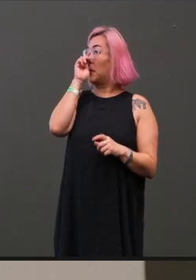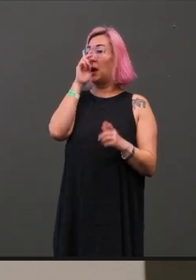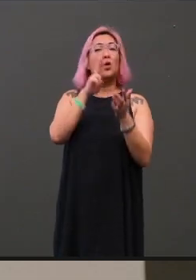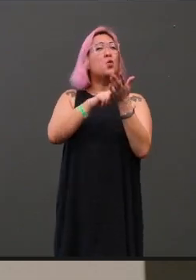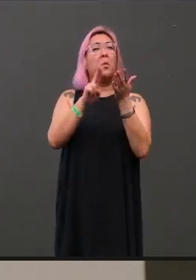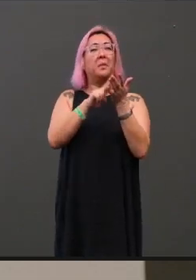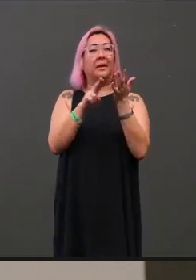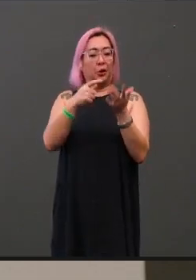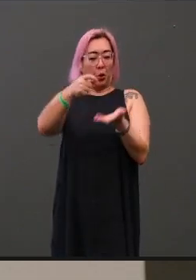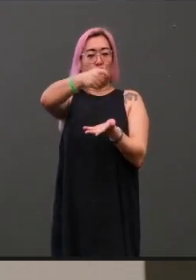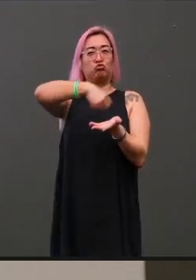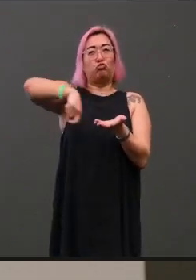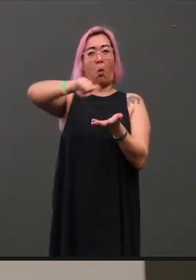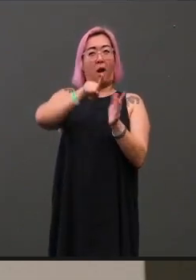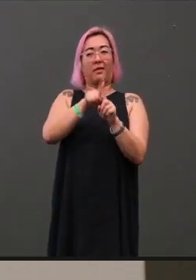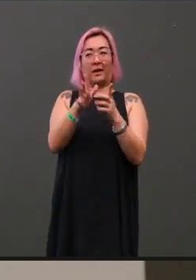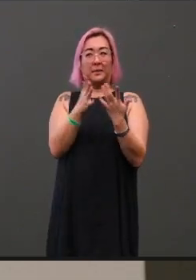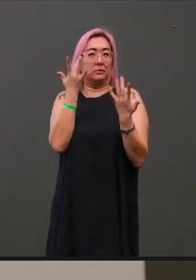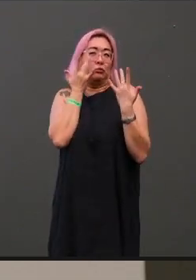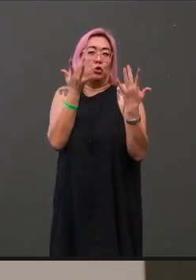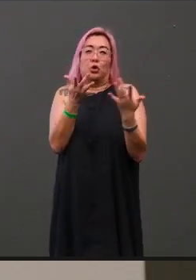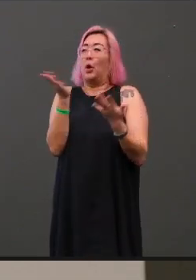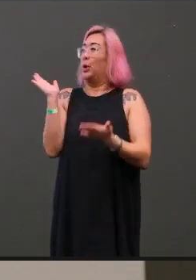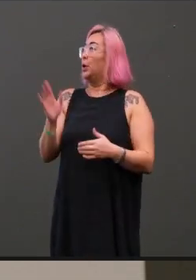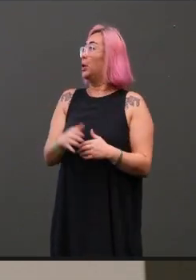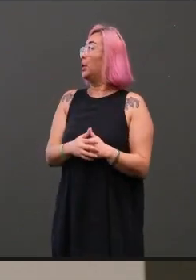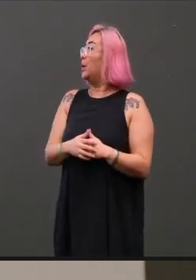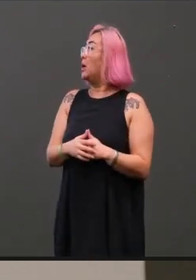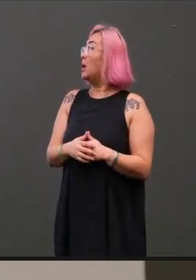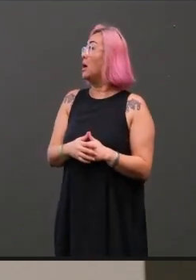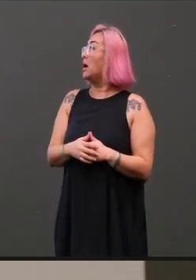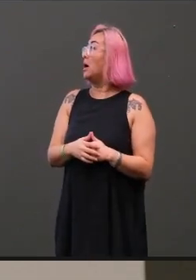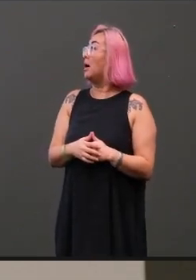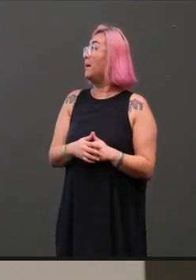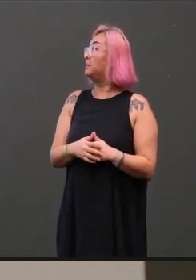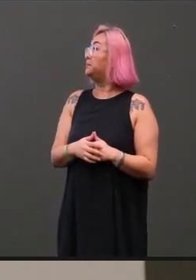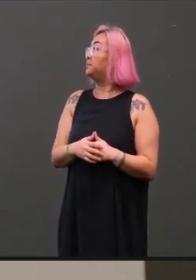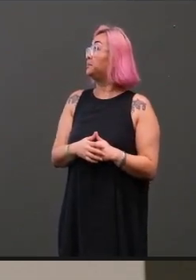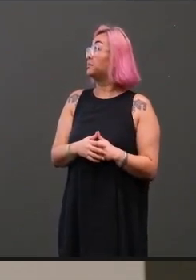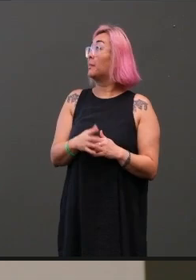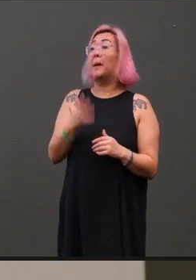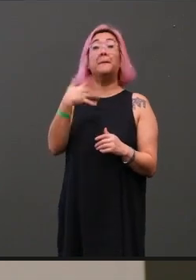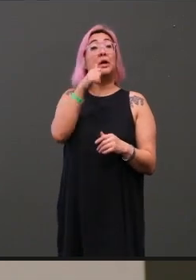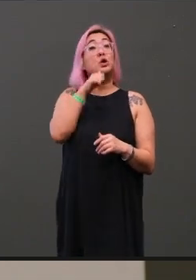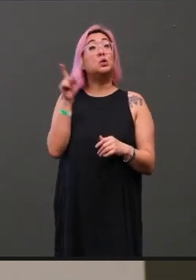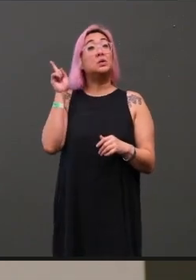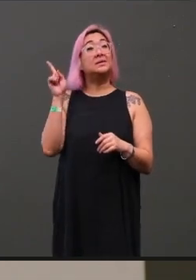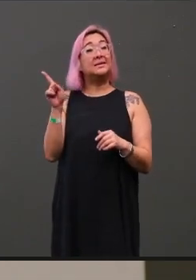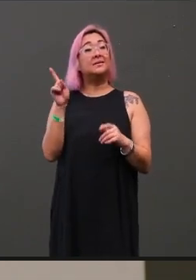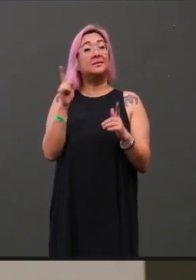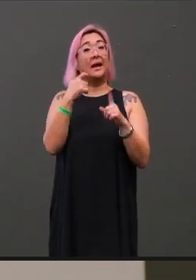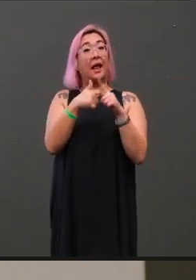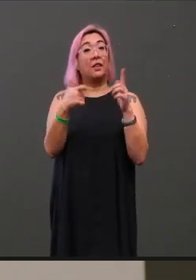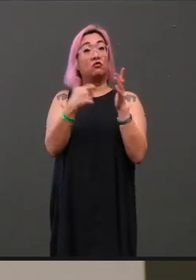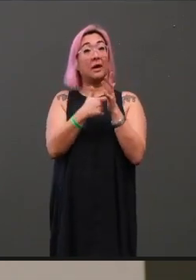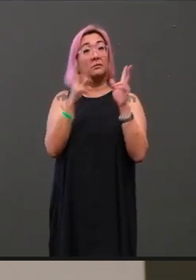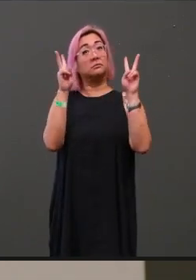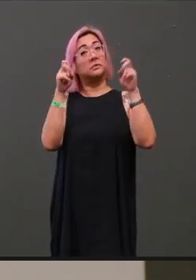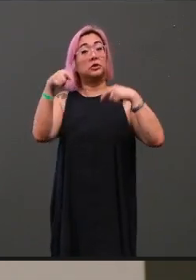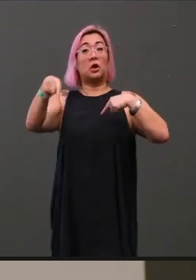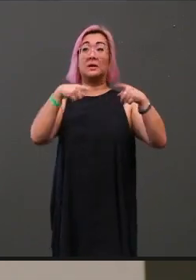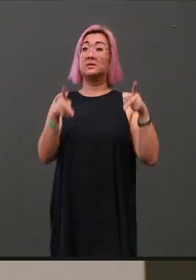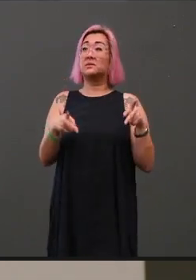on. This is what we use in the Catherine Director's Cut, and Adventure Creator has this feature built into the